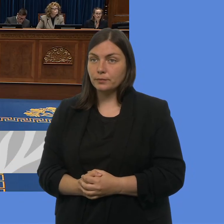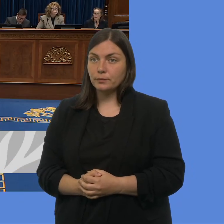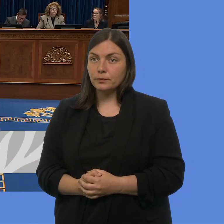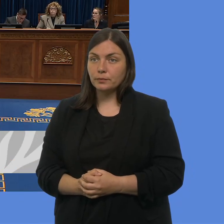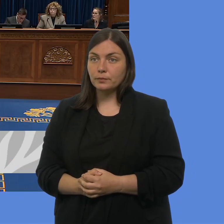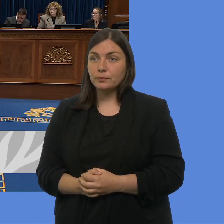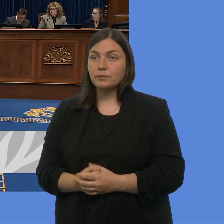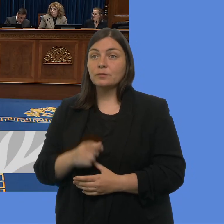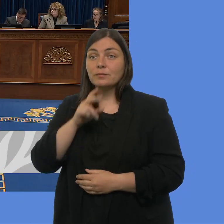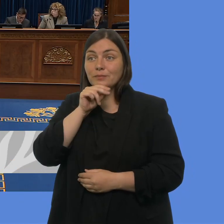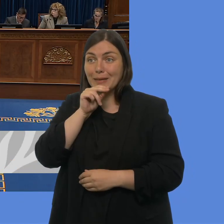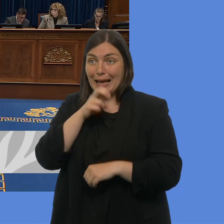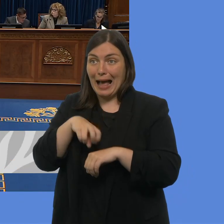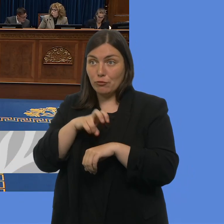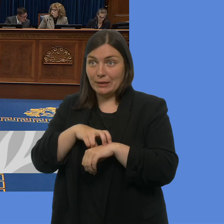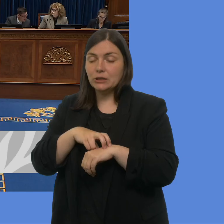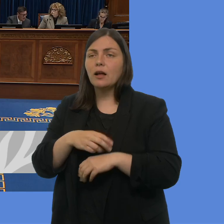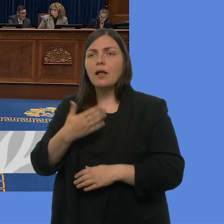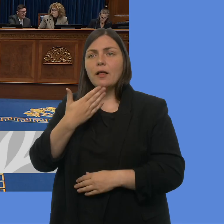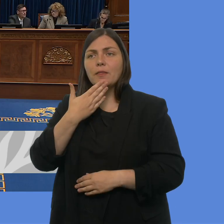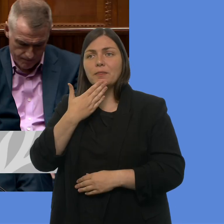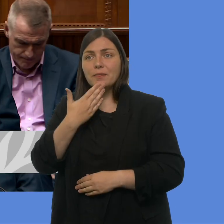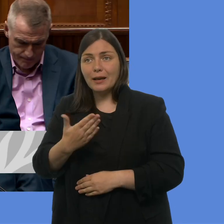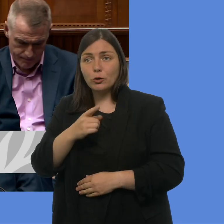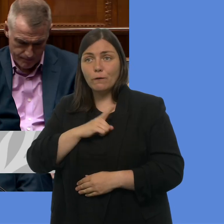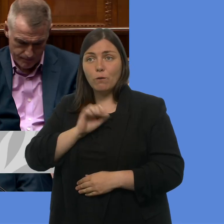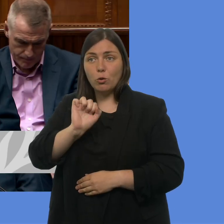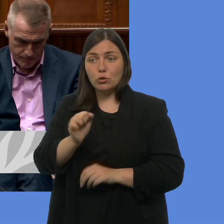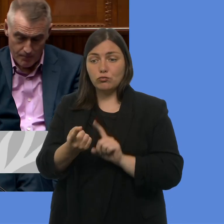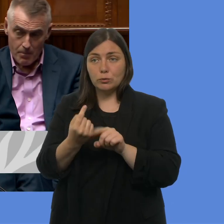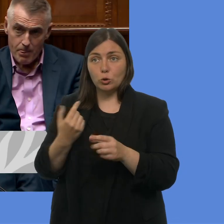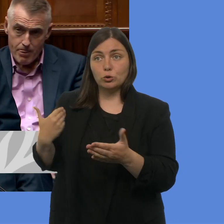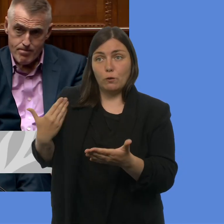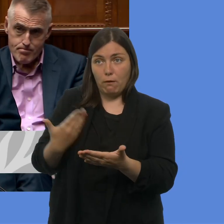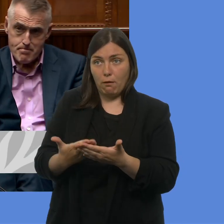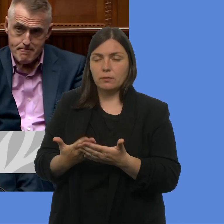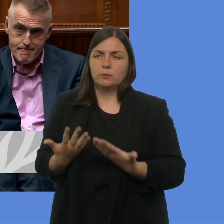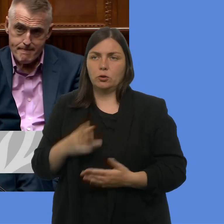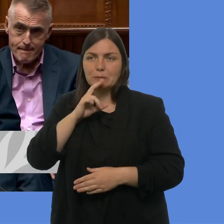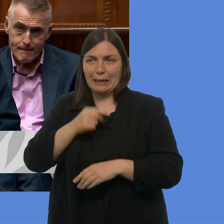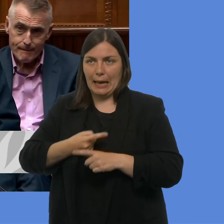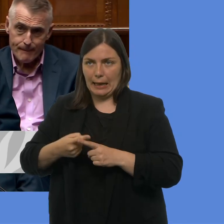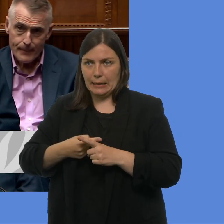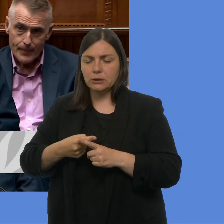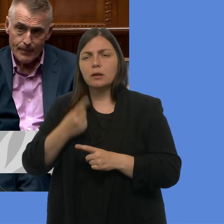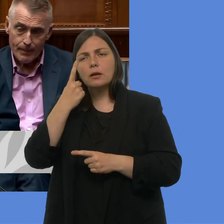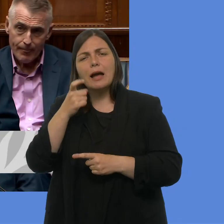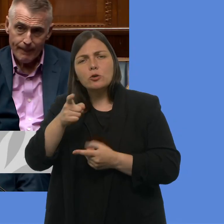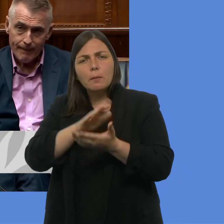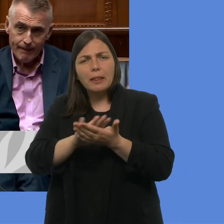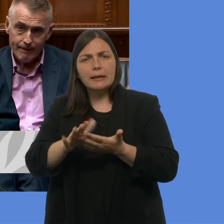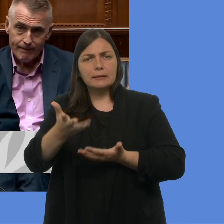I thank the Junior Minister for that answer so far. Outline for me what work is currently happening to